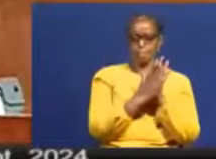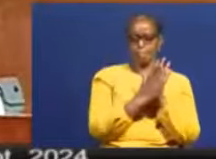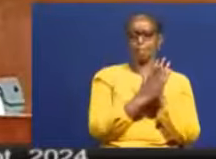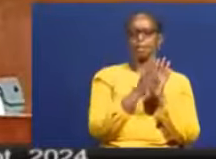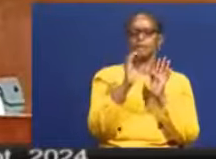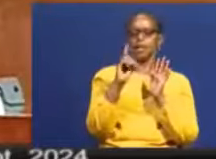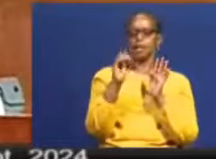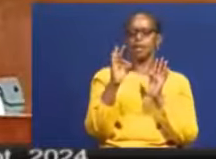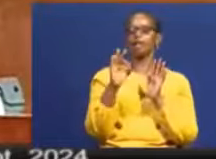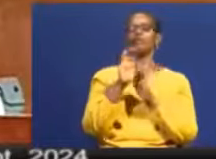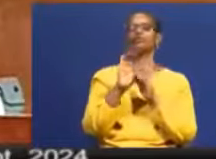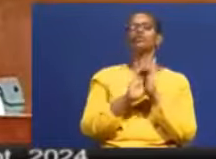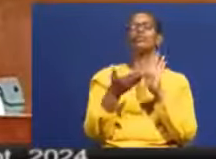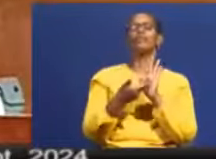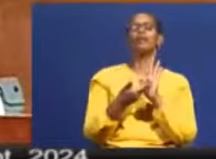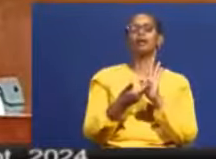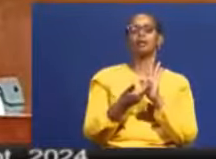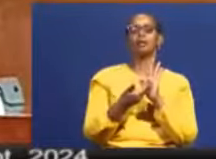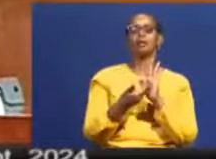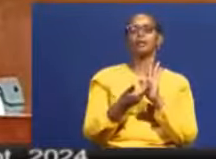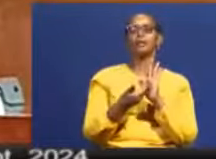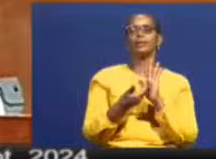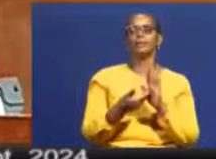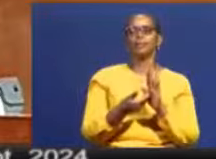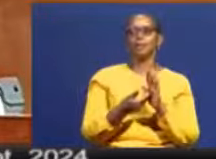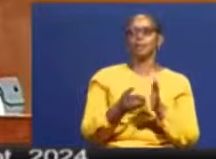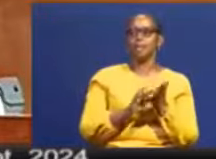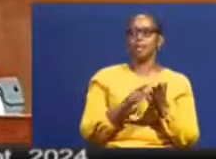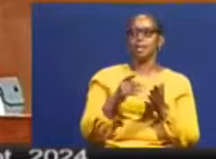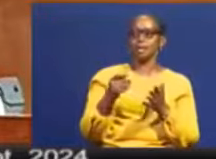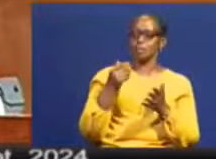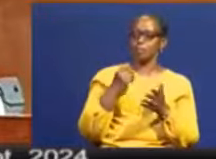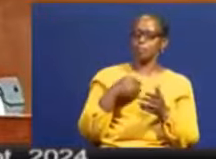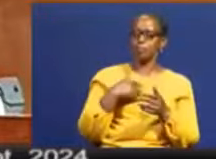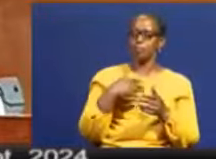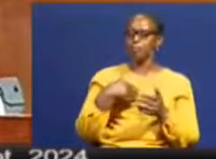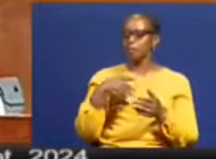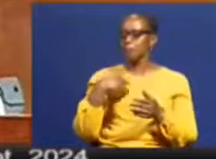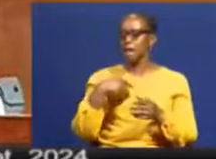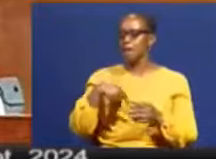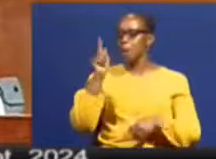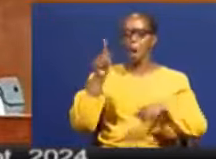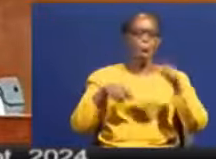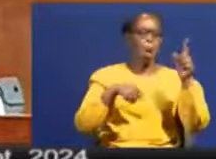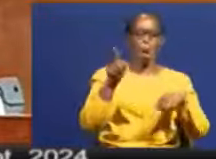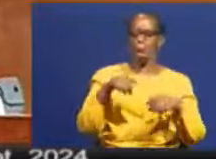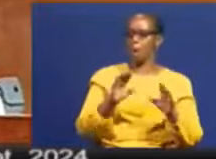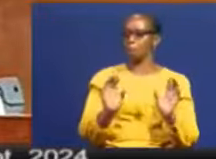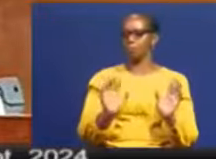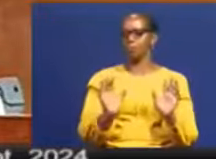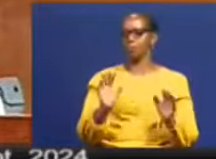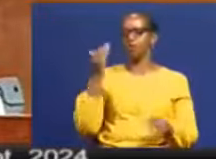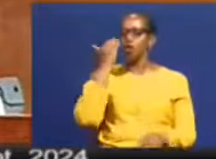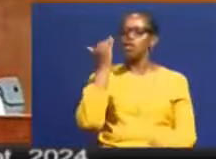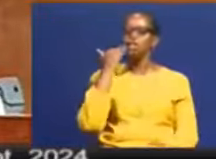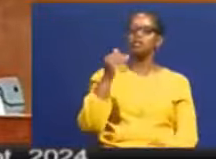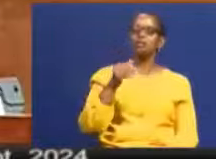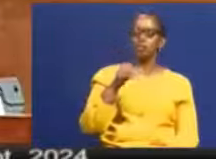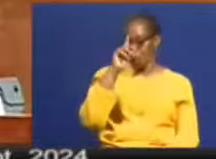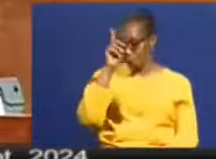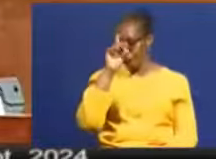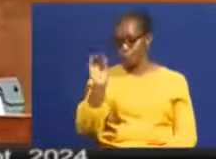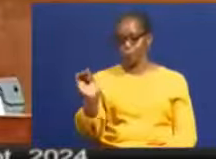ping-pong game, depending on who is on the bench, Mr. Speaker. The second issue, the hate that